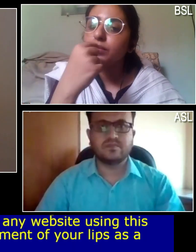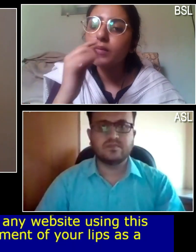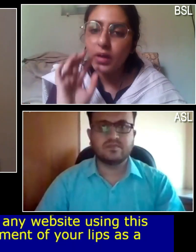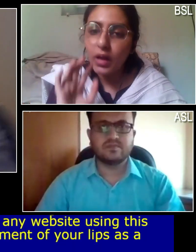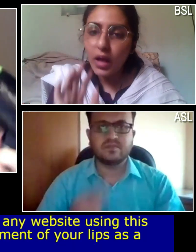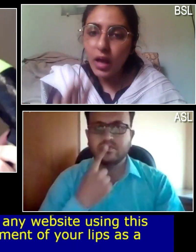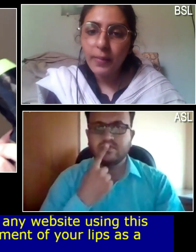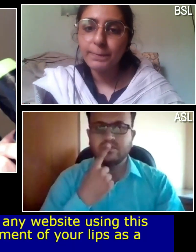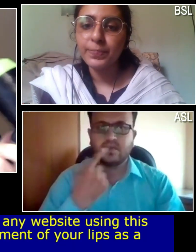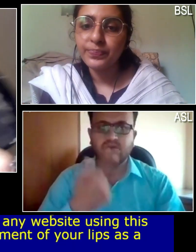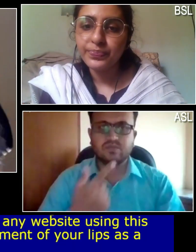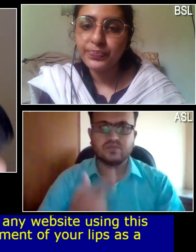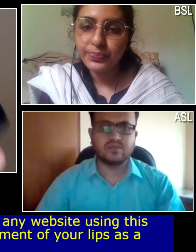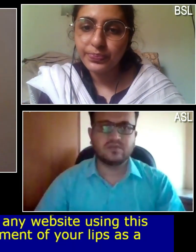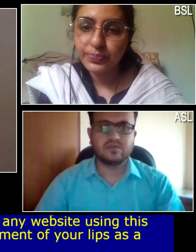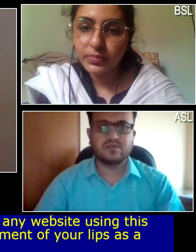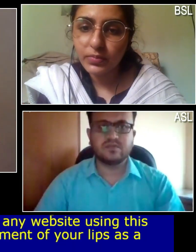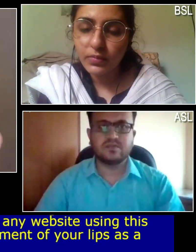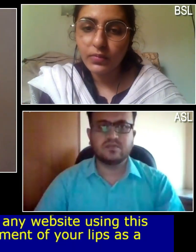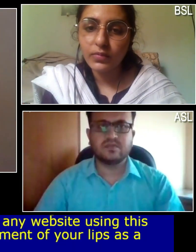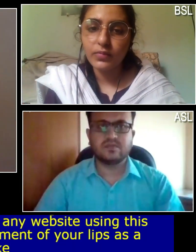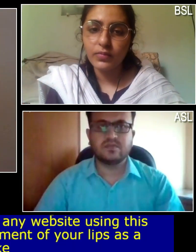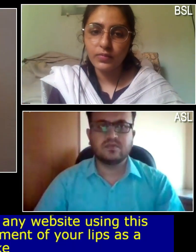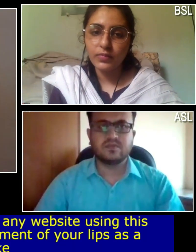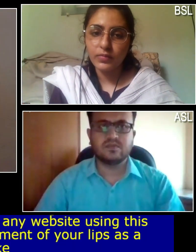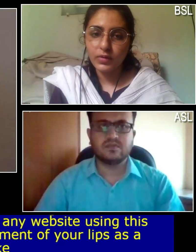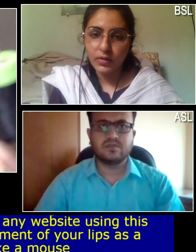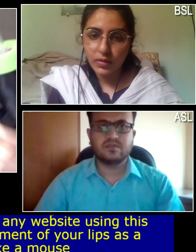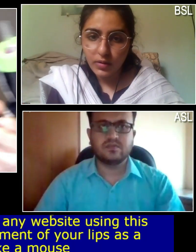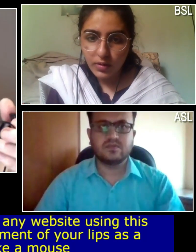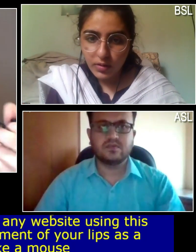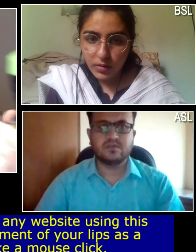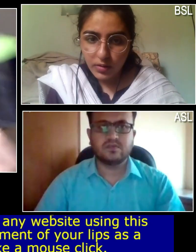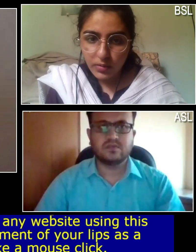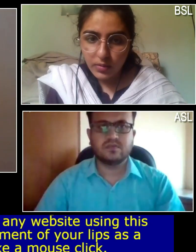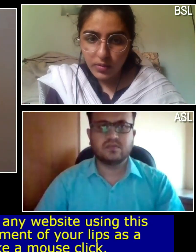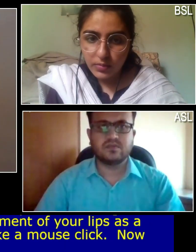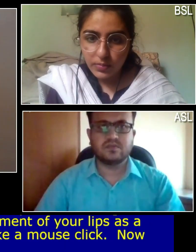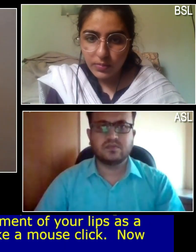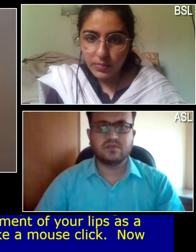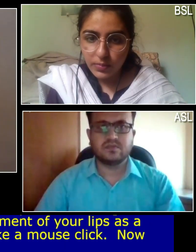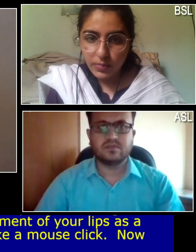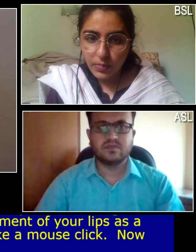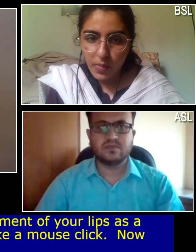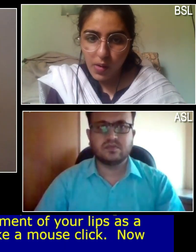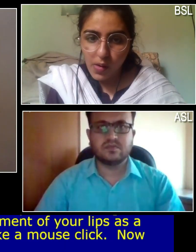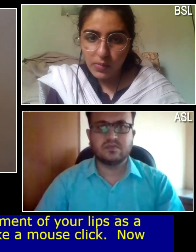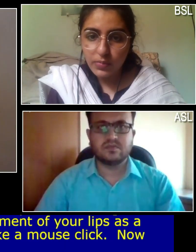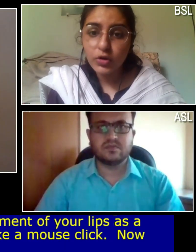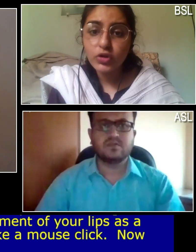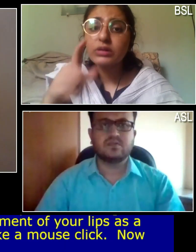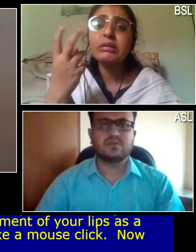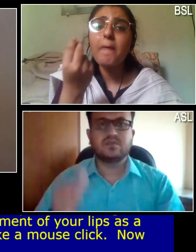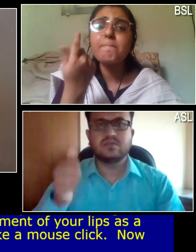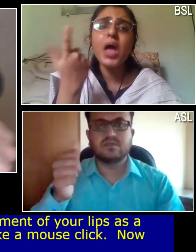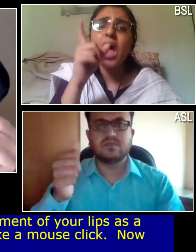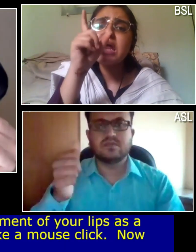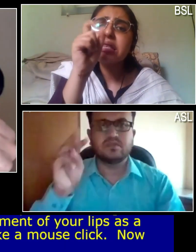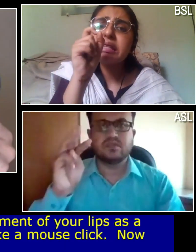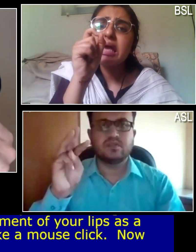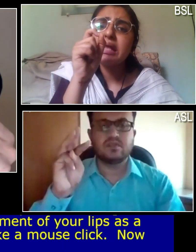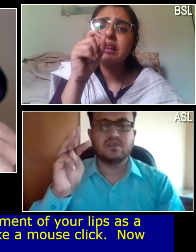to cause like a mouse click. Now, this device, things like this cost $10,000